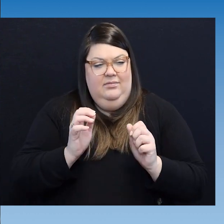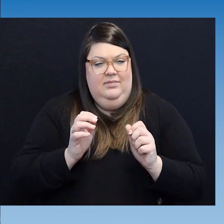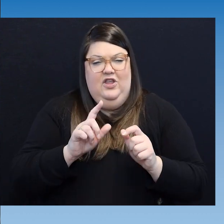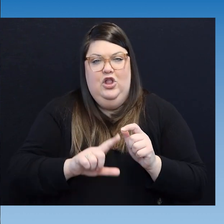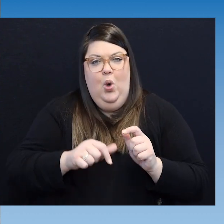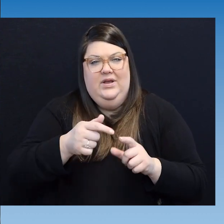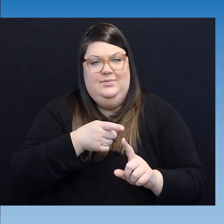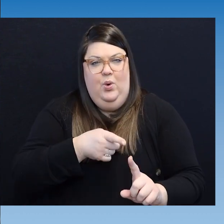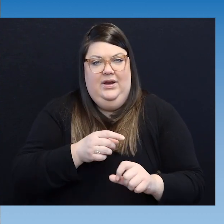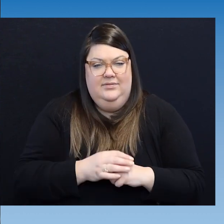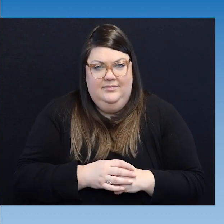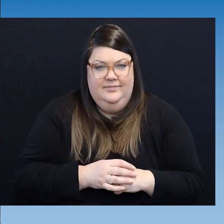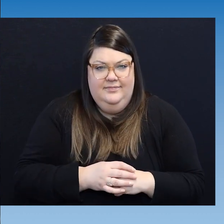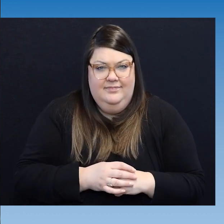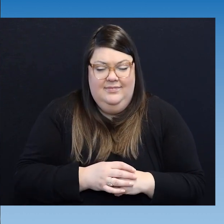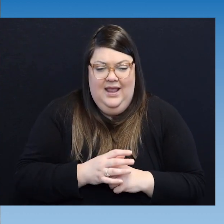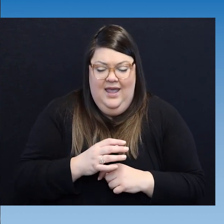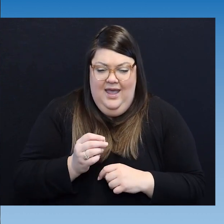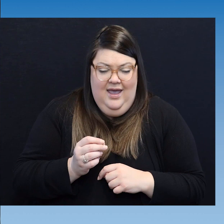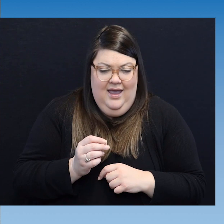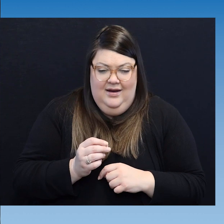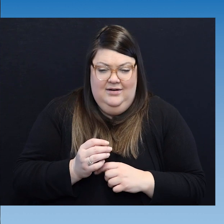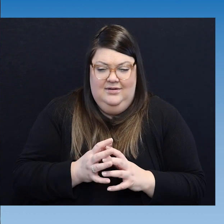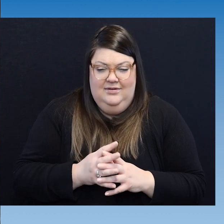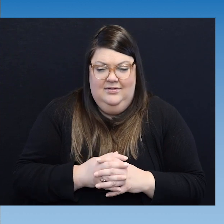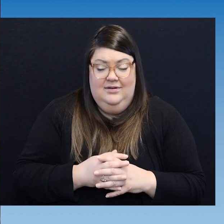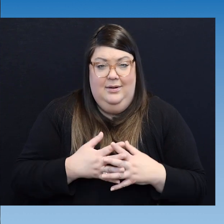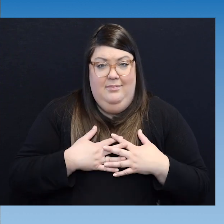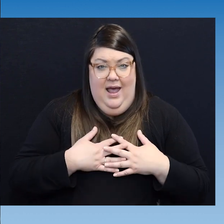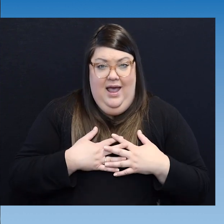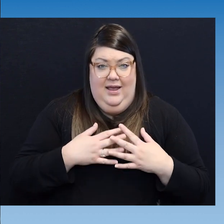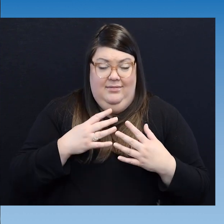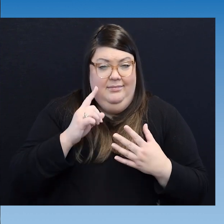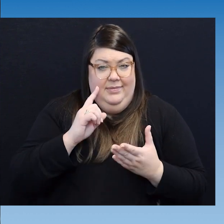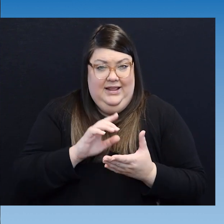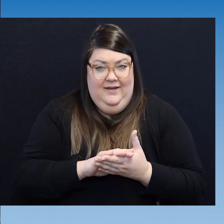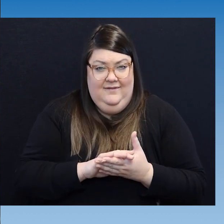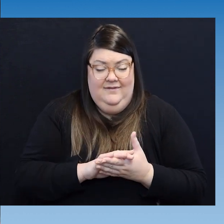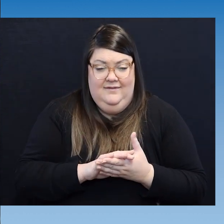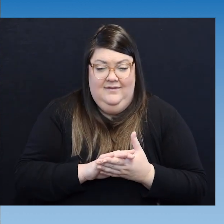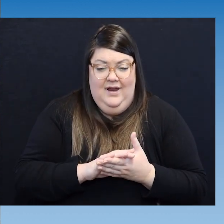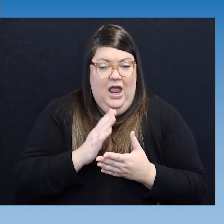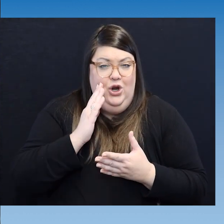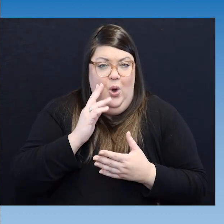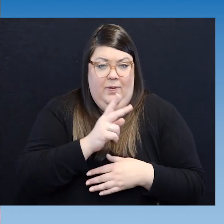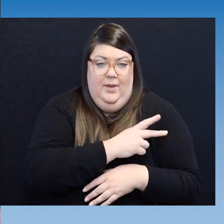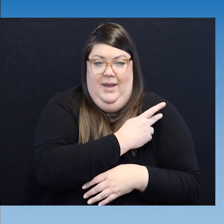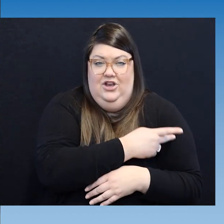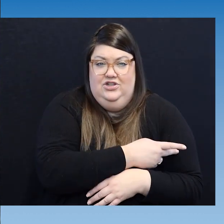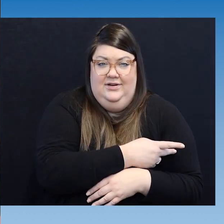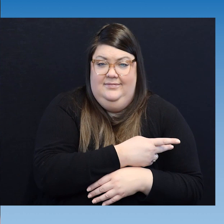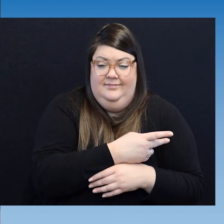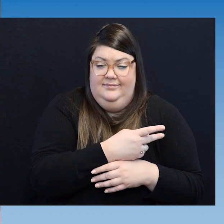their lowest point. And, you know, in my belief, I know that the patient